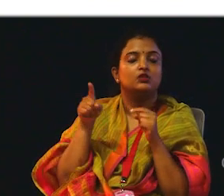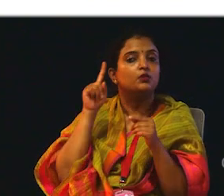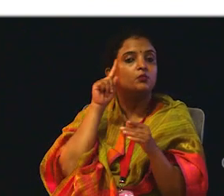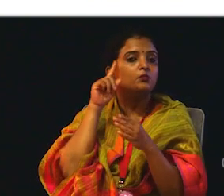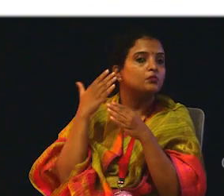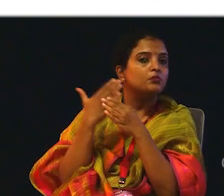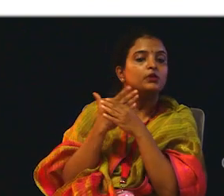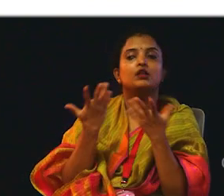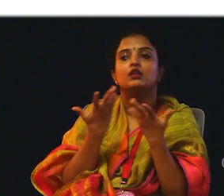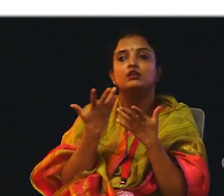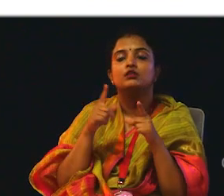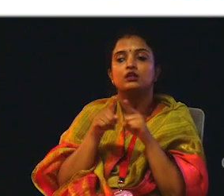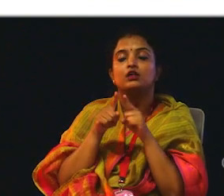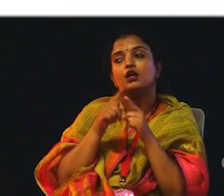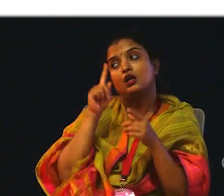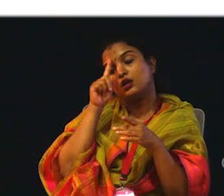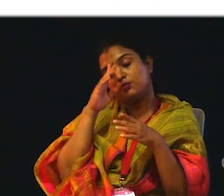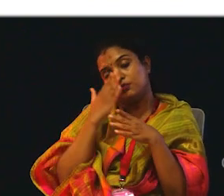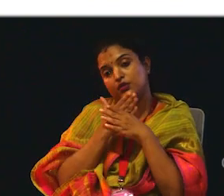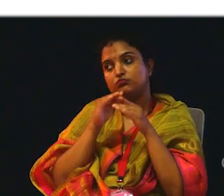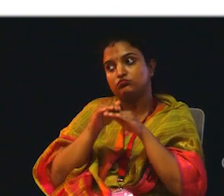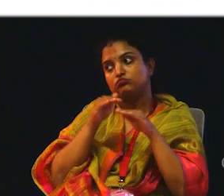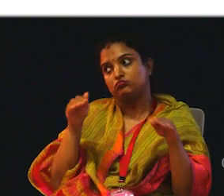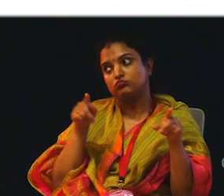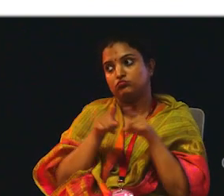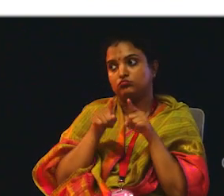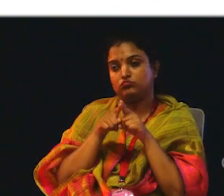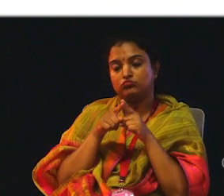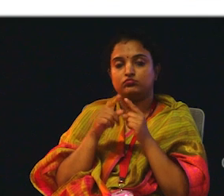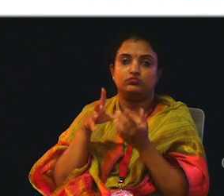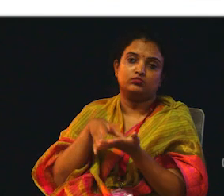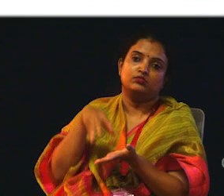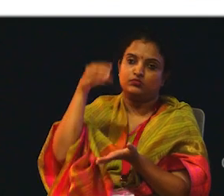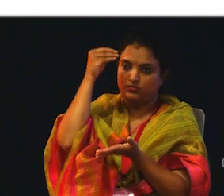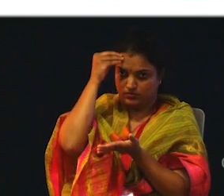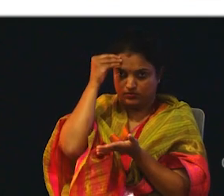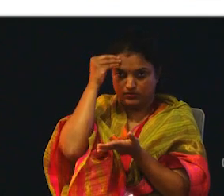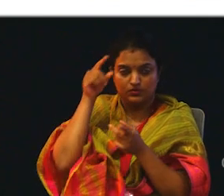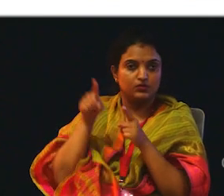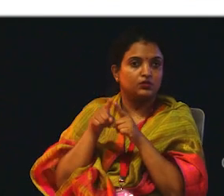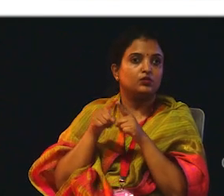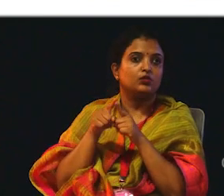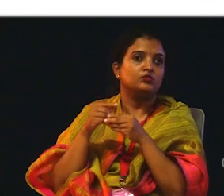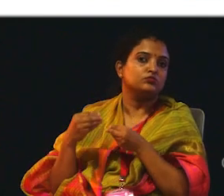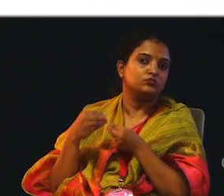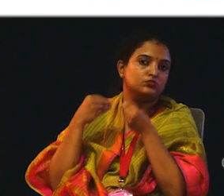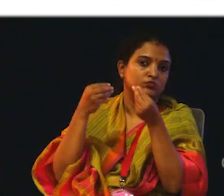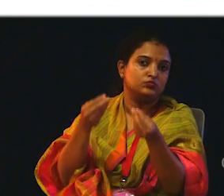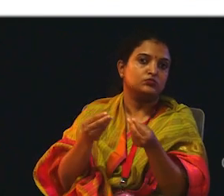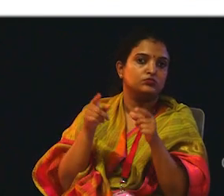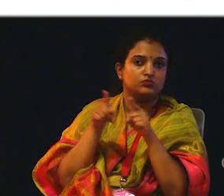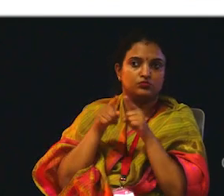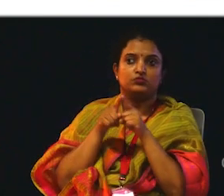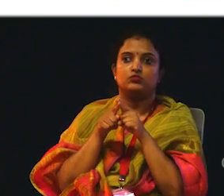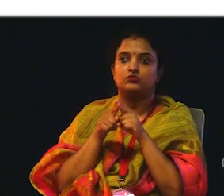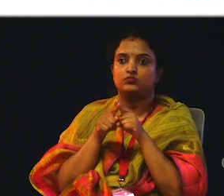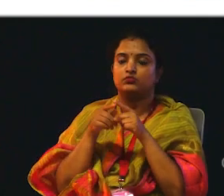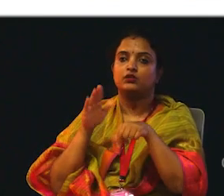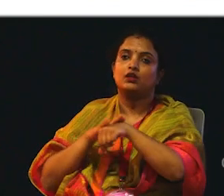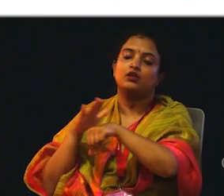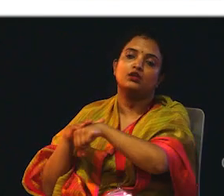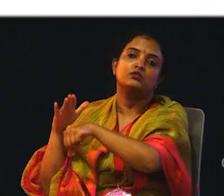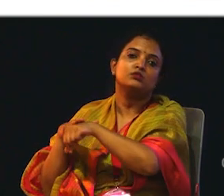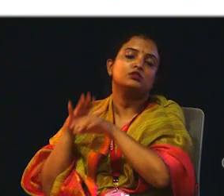belief that every child has the potential to learn if provided with the right kind of